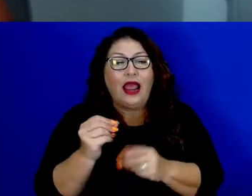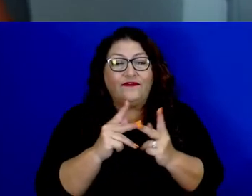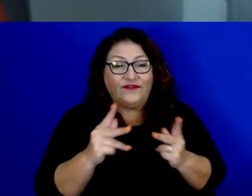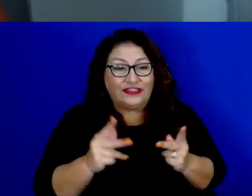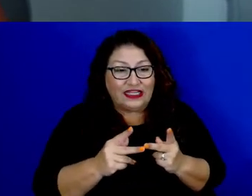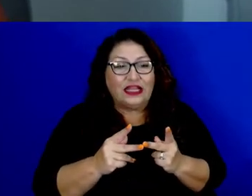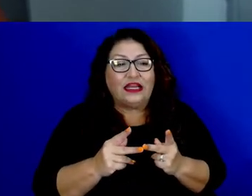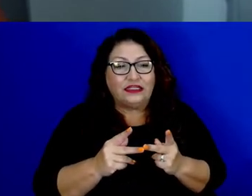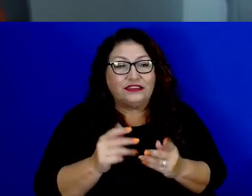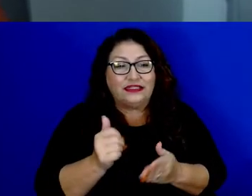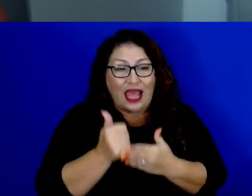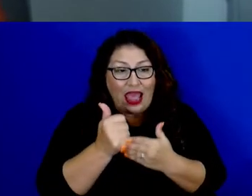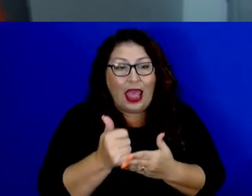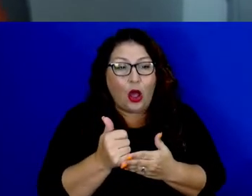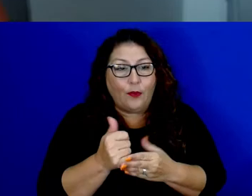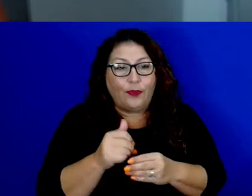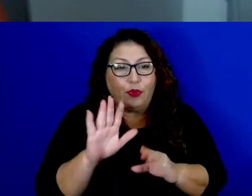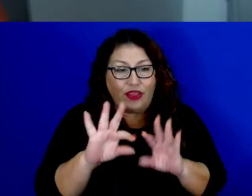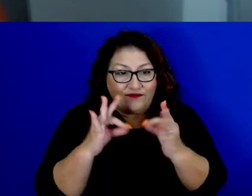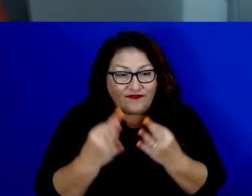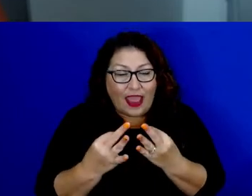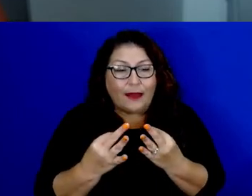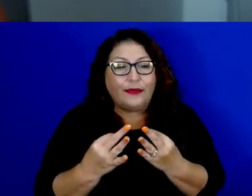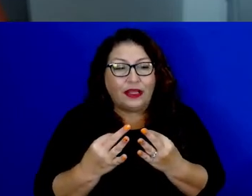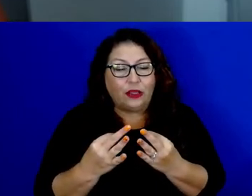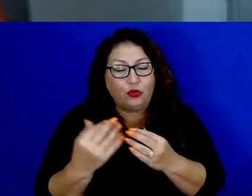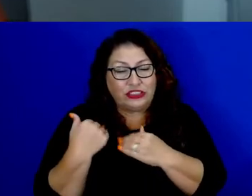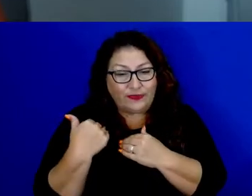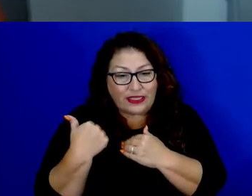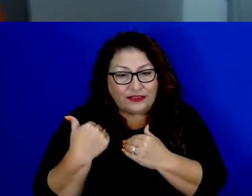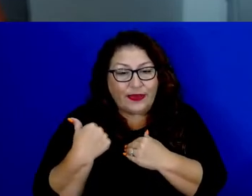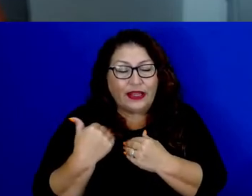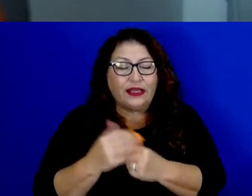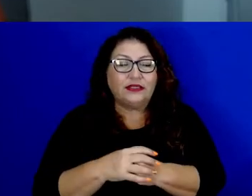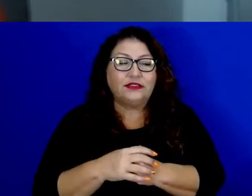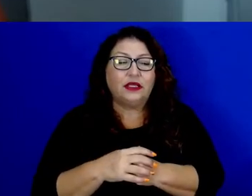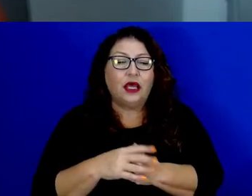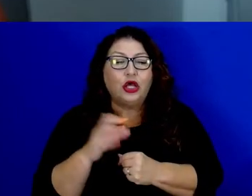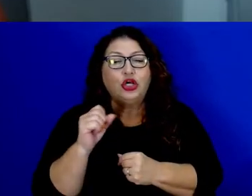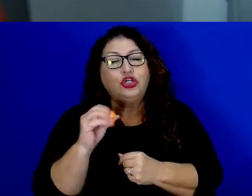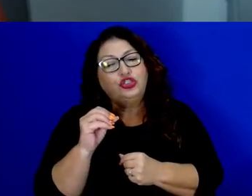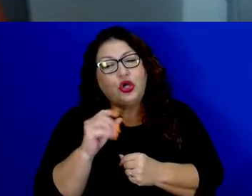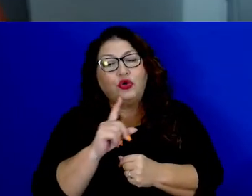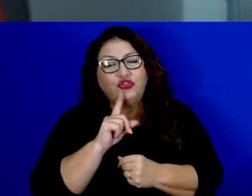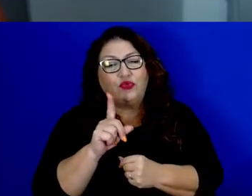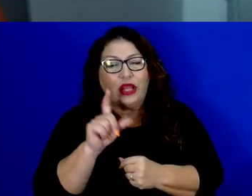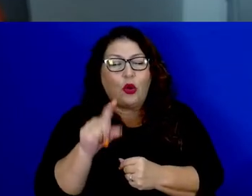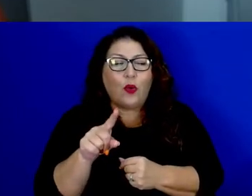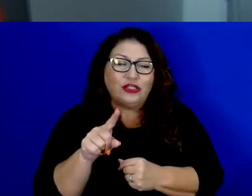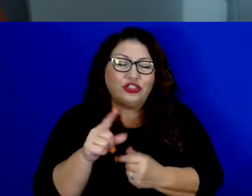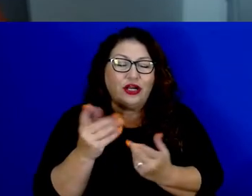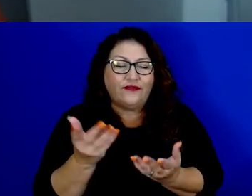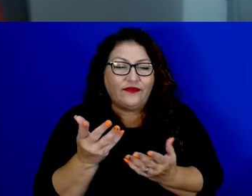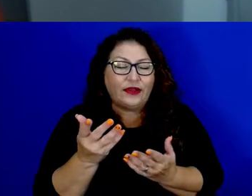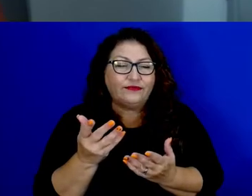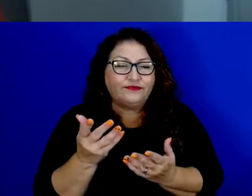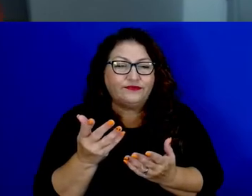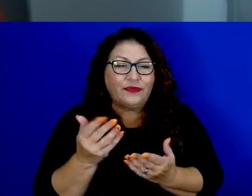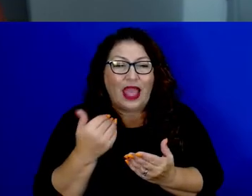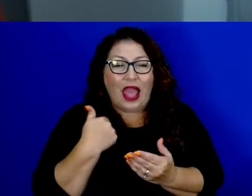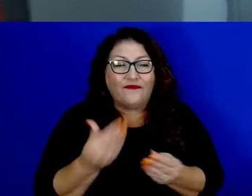the family responsibilities. So it's a question of having more access